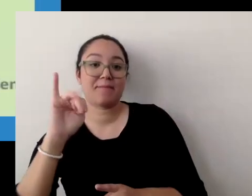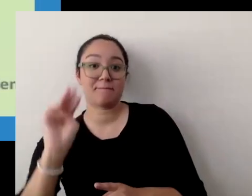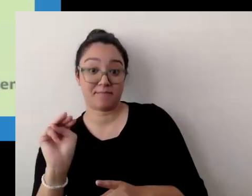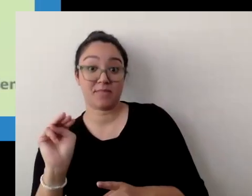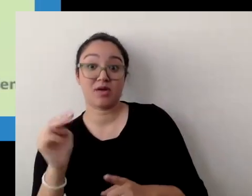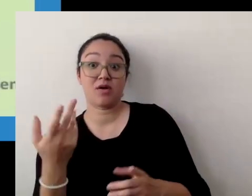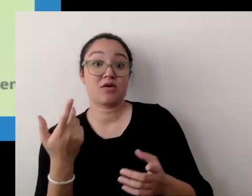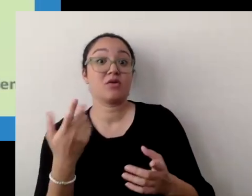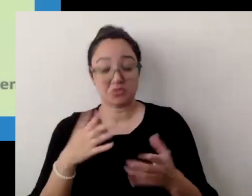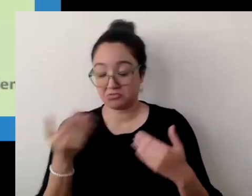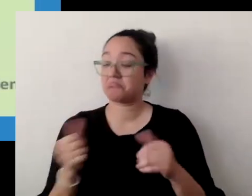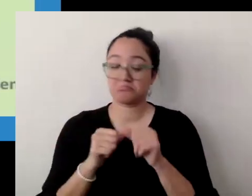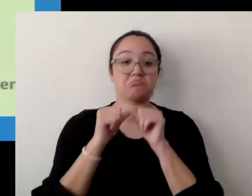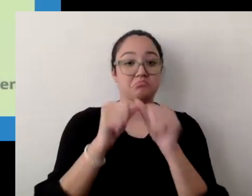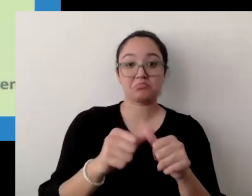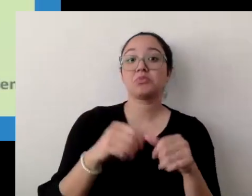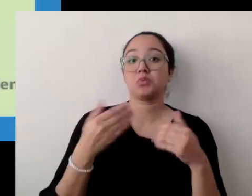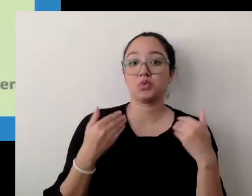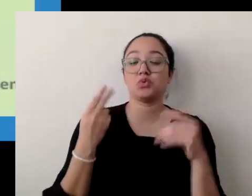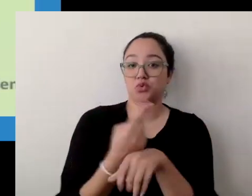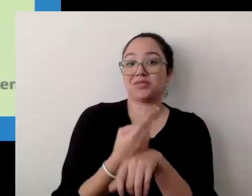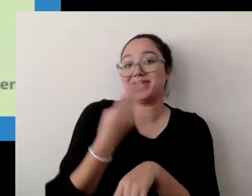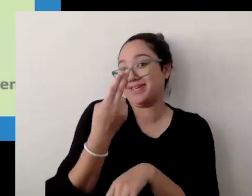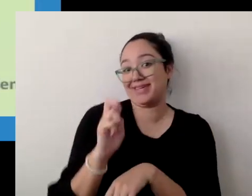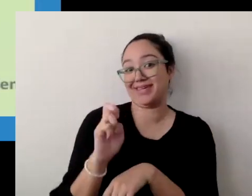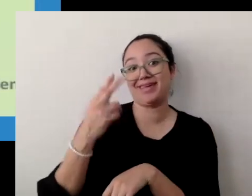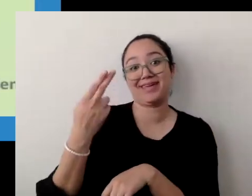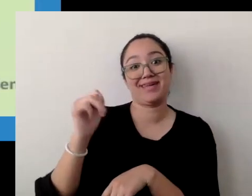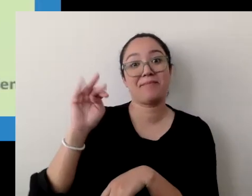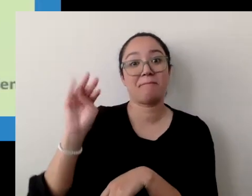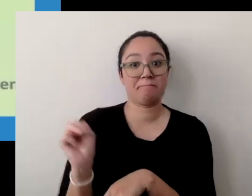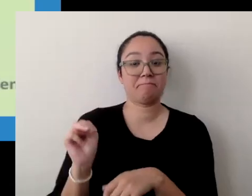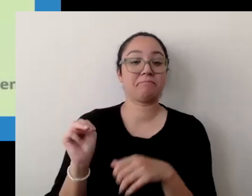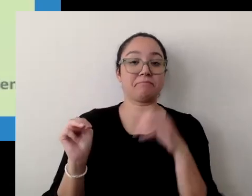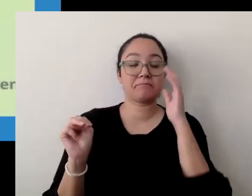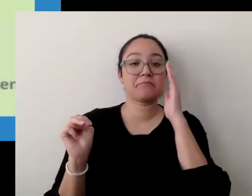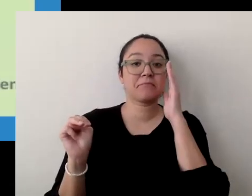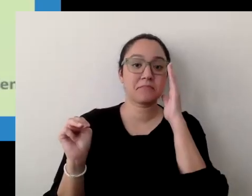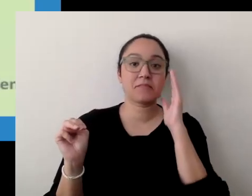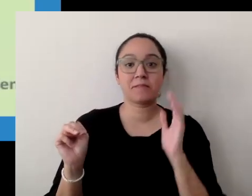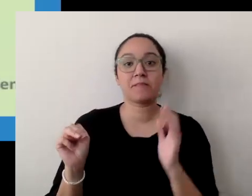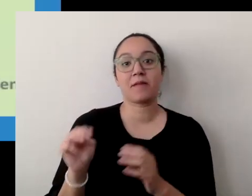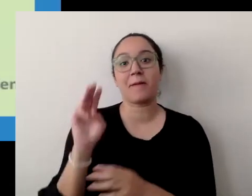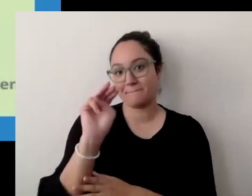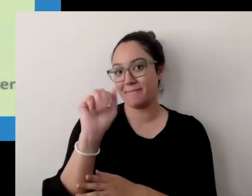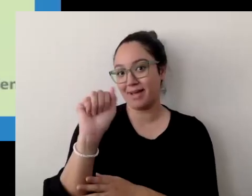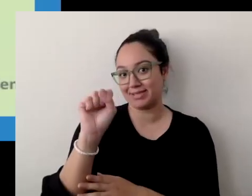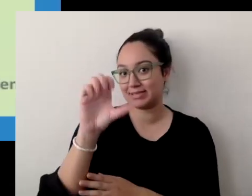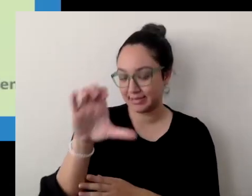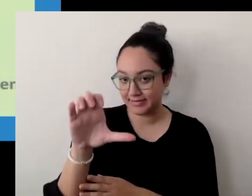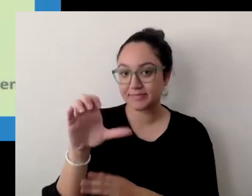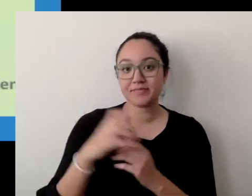pronouns. So I proceeded to interpret using he, him, using uh, the masculine